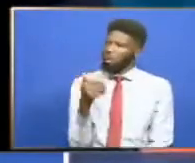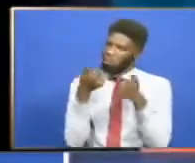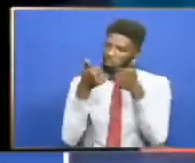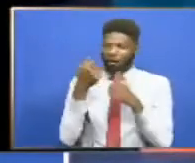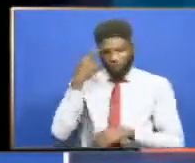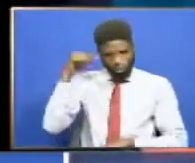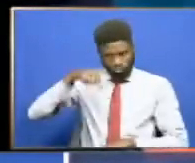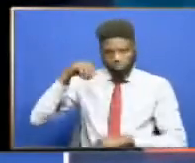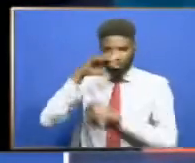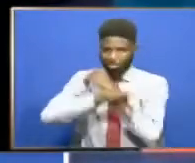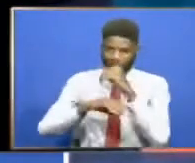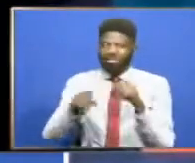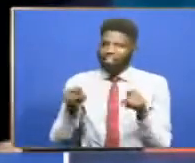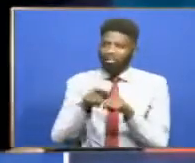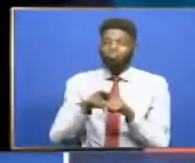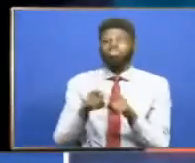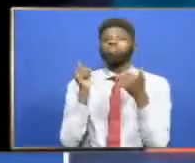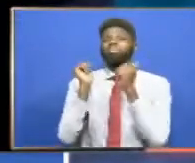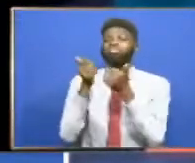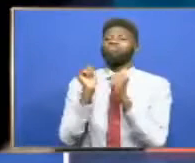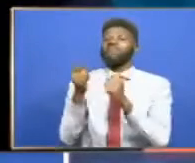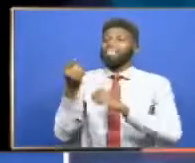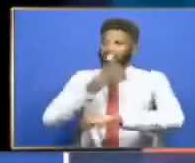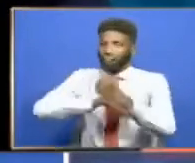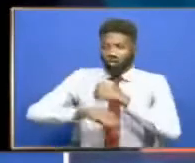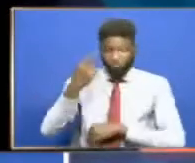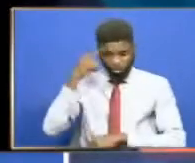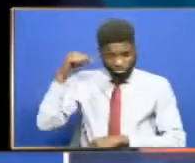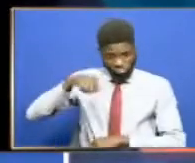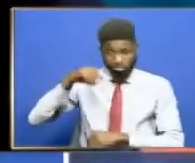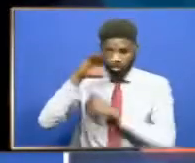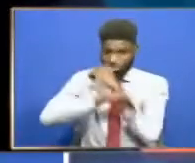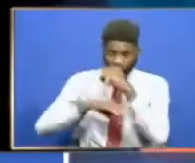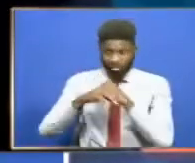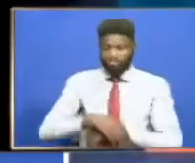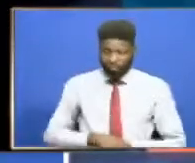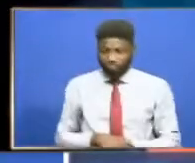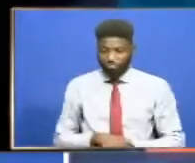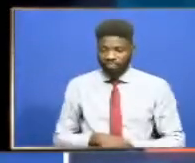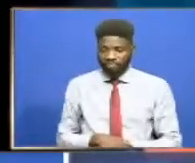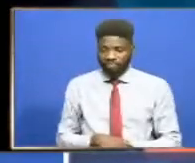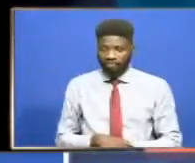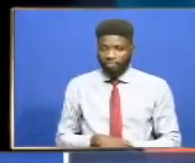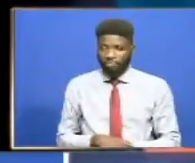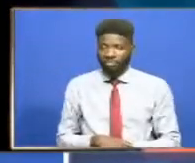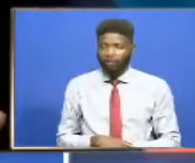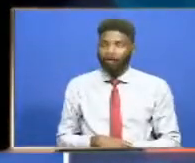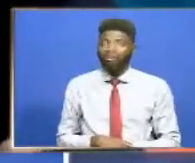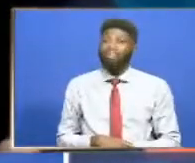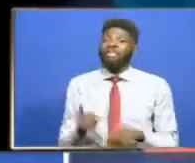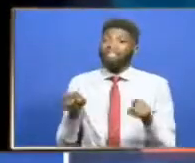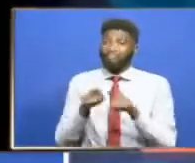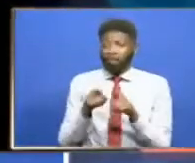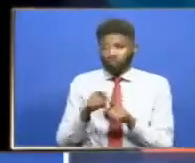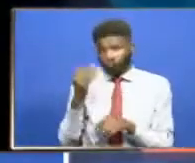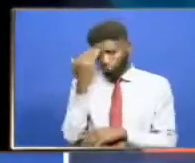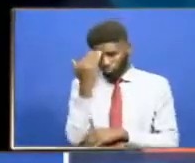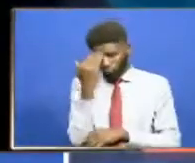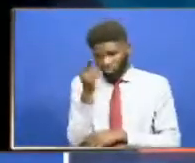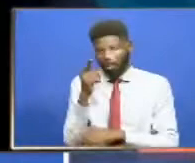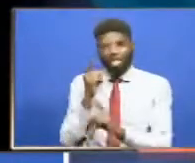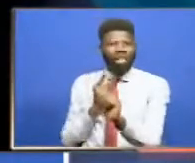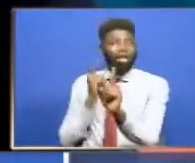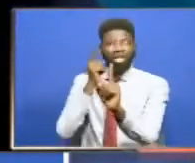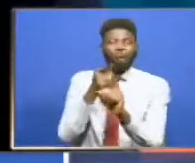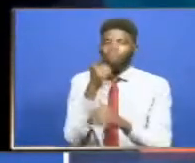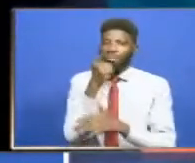good initiative for this country. The product of the BBI, the document, is a very good thing. And as you know, of course, it seeks to